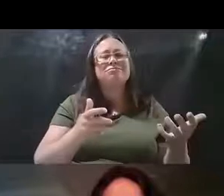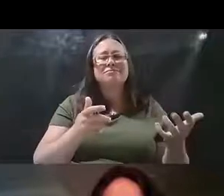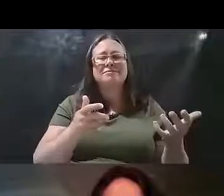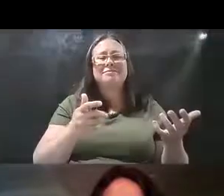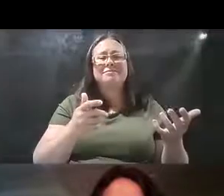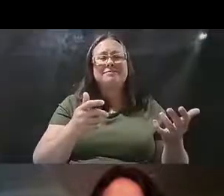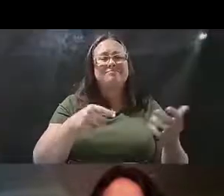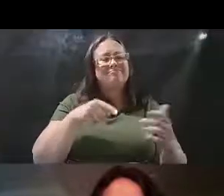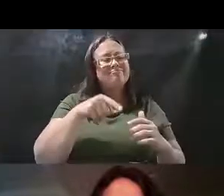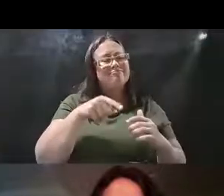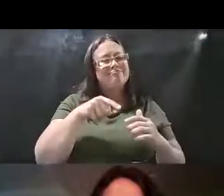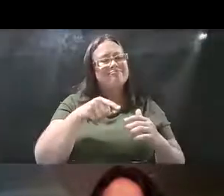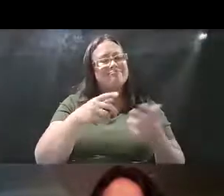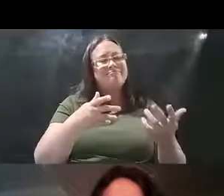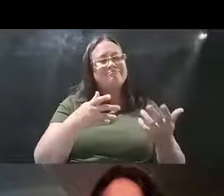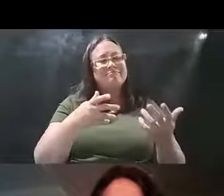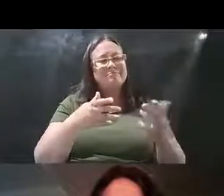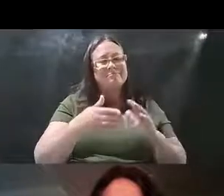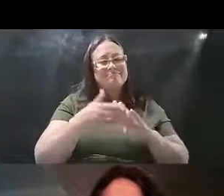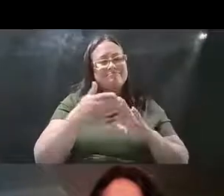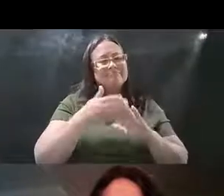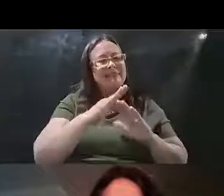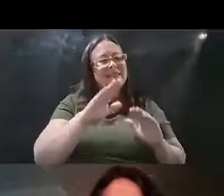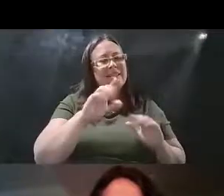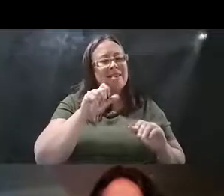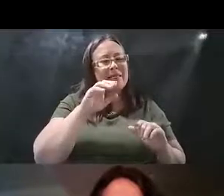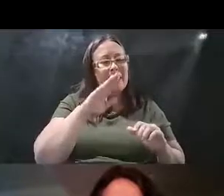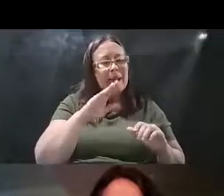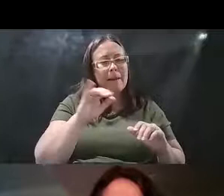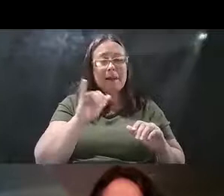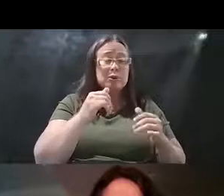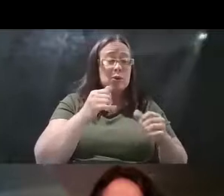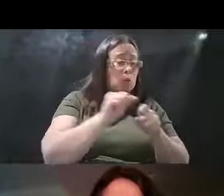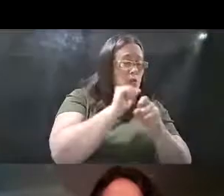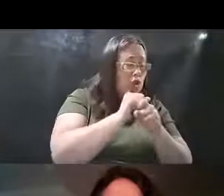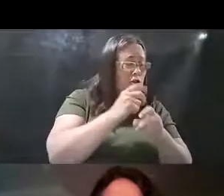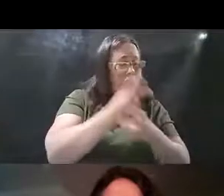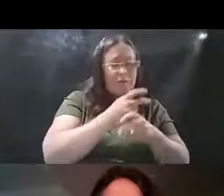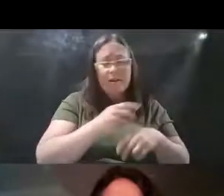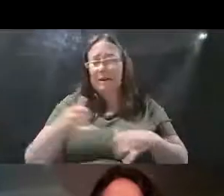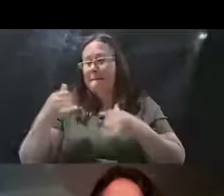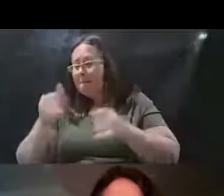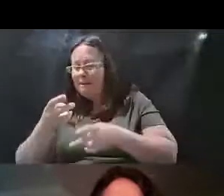ran his laboratory as a work hard, play hard